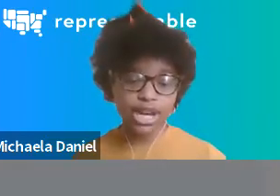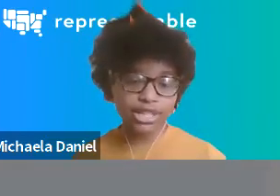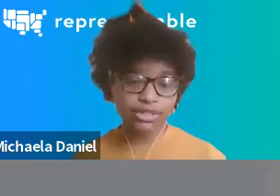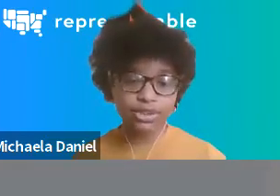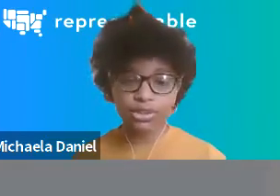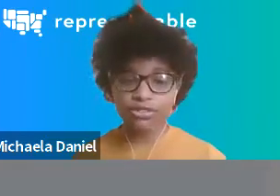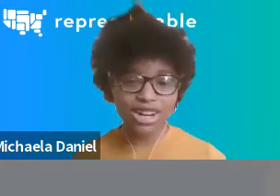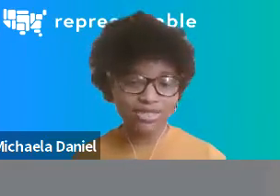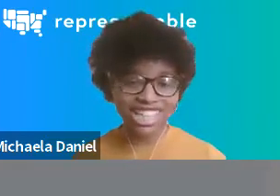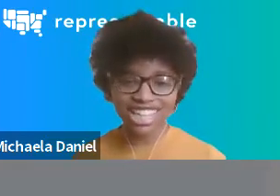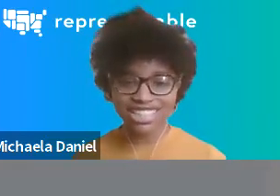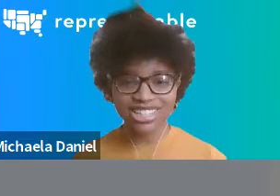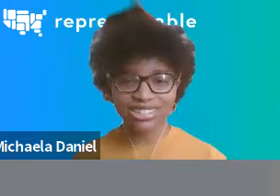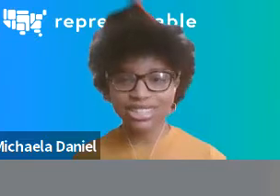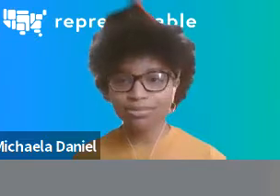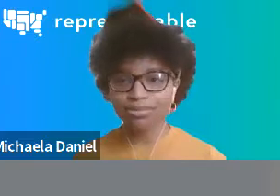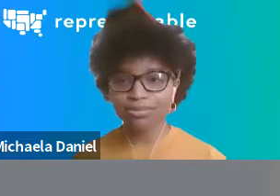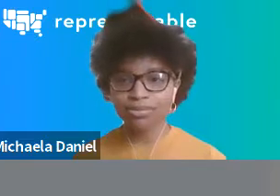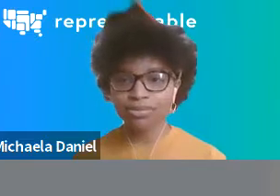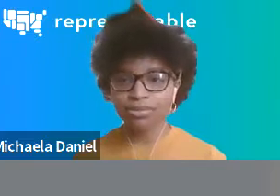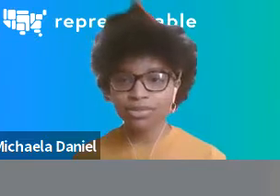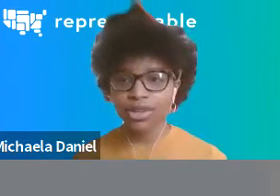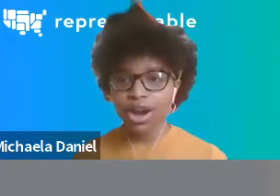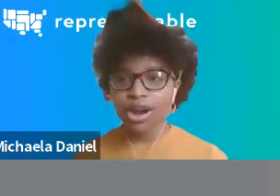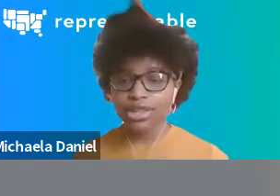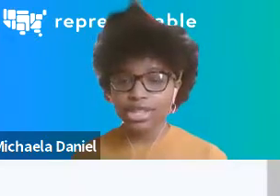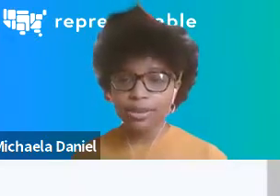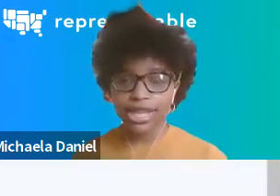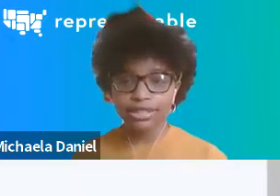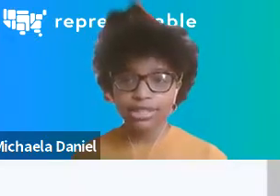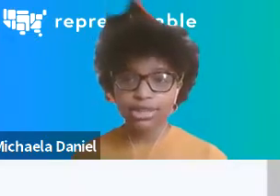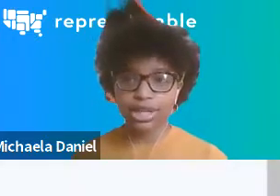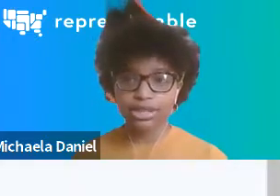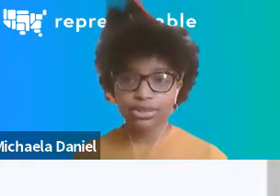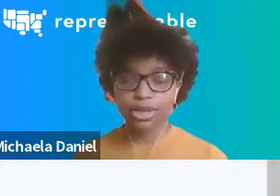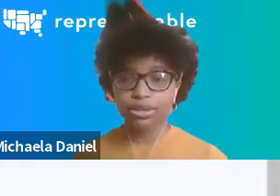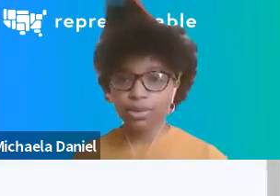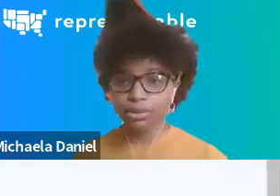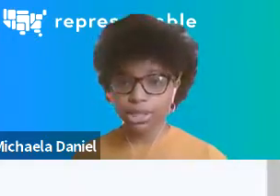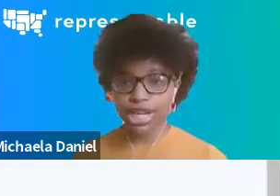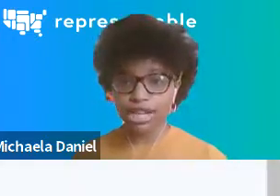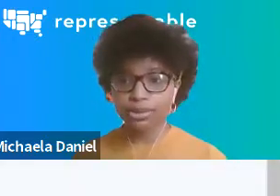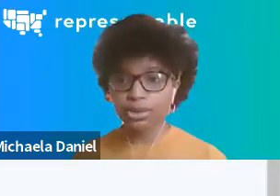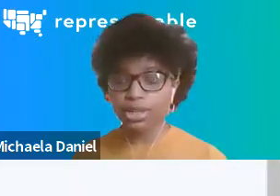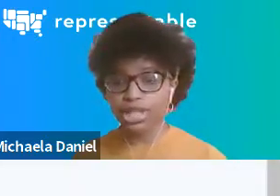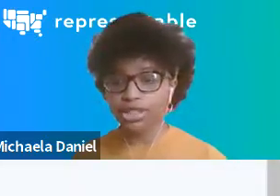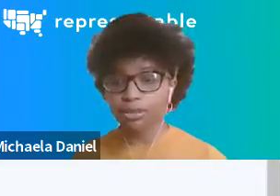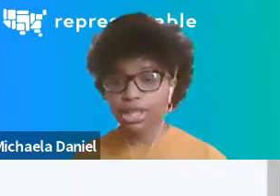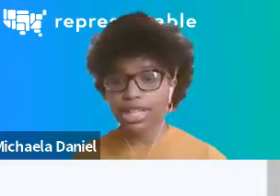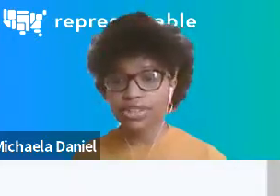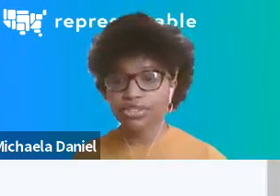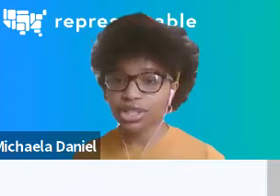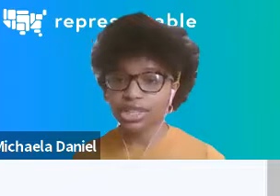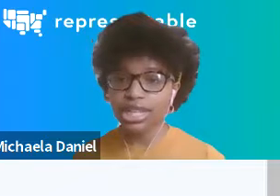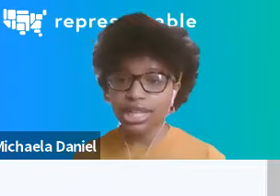your friends, your family, and etc. On this page, it's going to zoom in one more time. You can see your